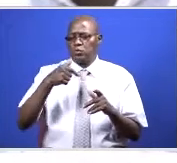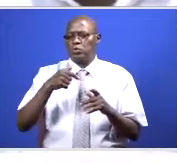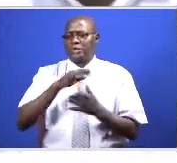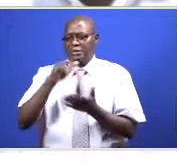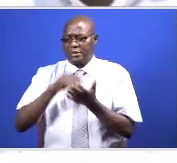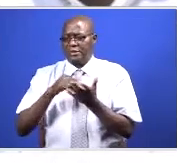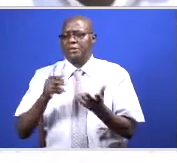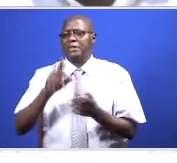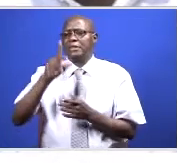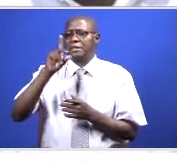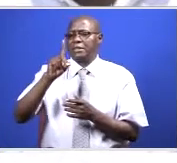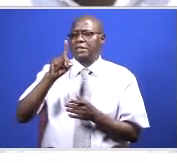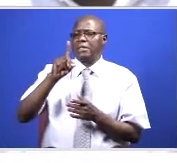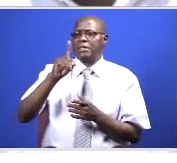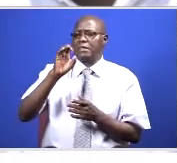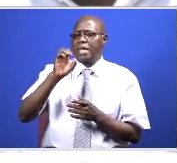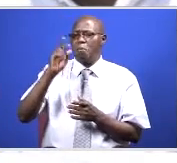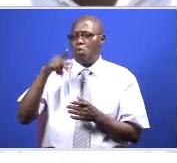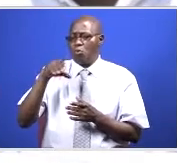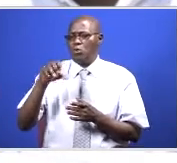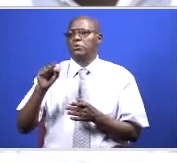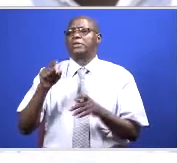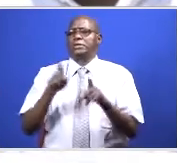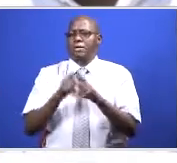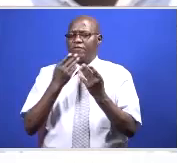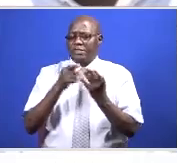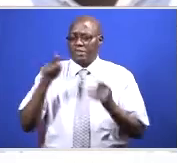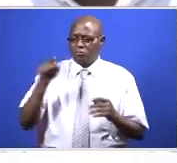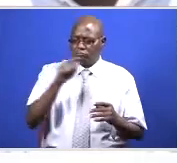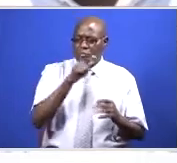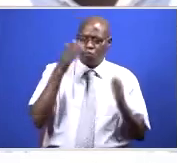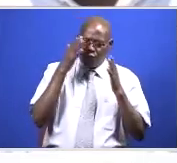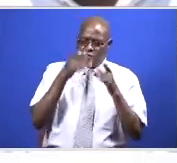depots, and all these kind of facilities are the ones we are focusing on this time.